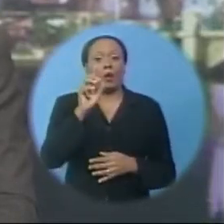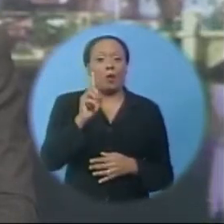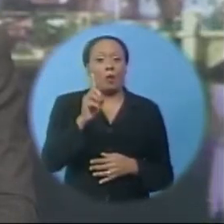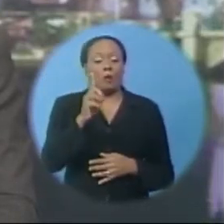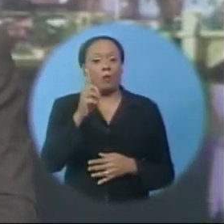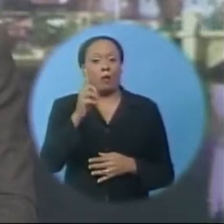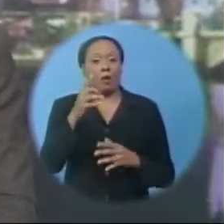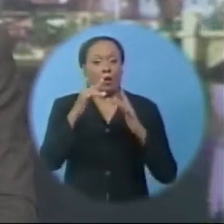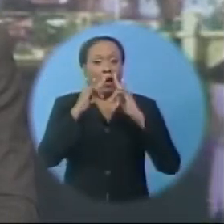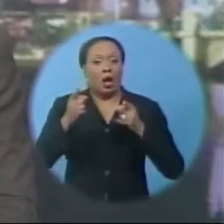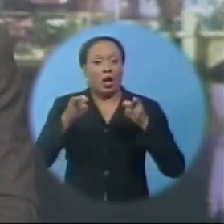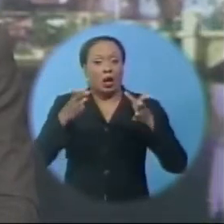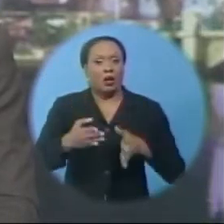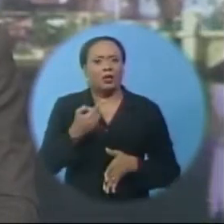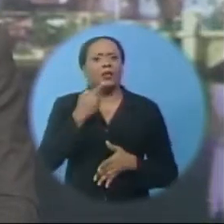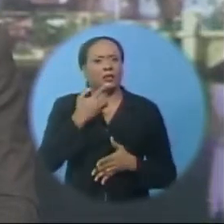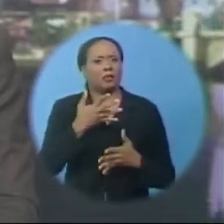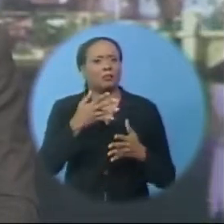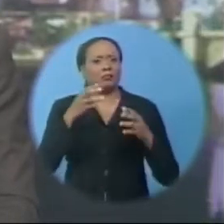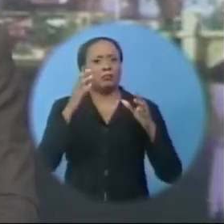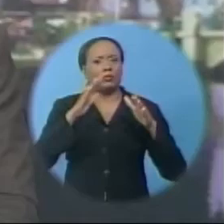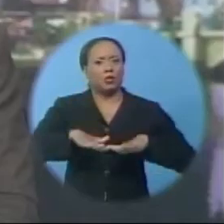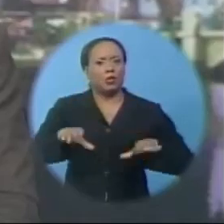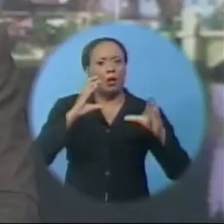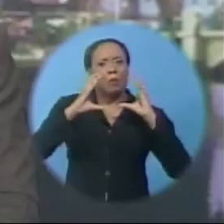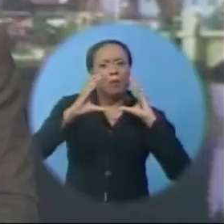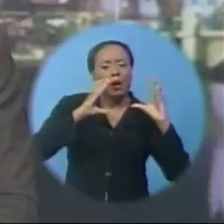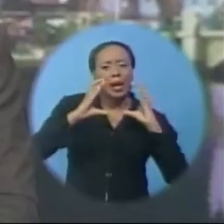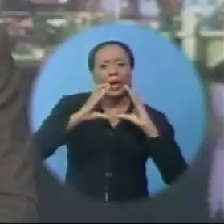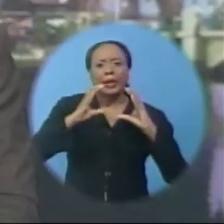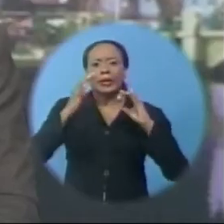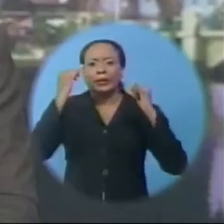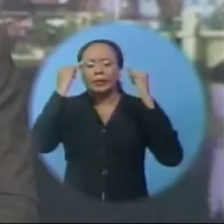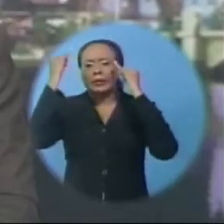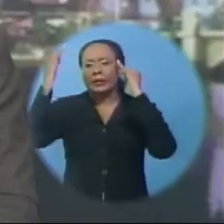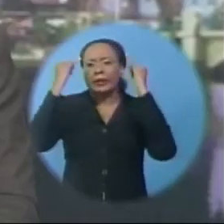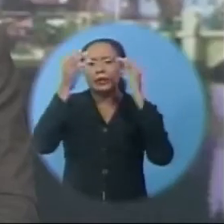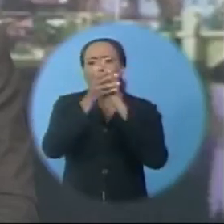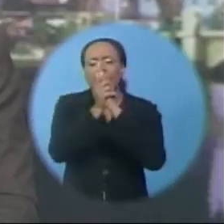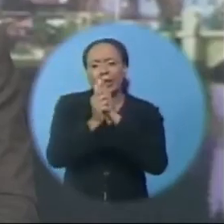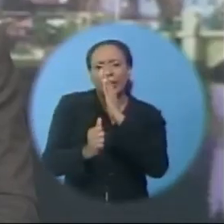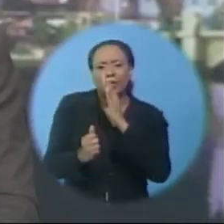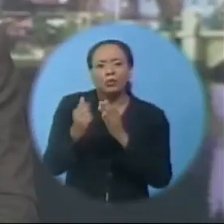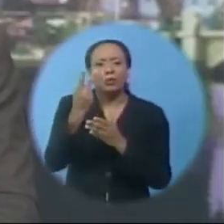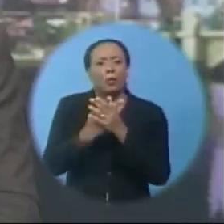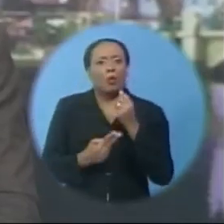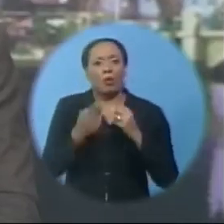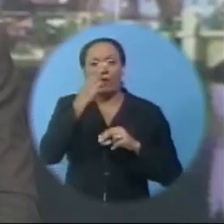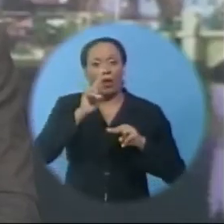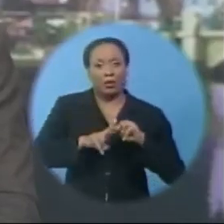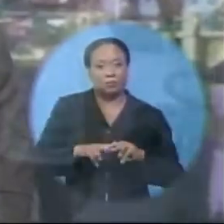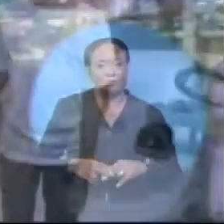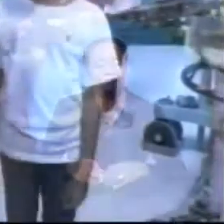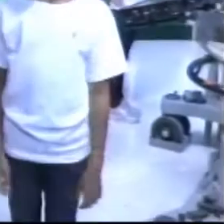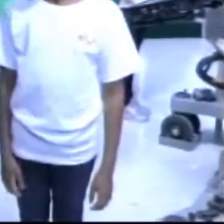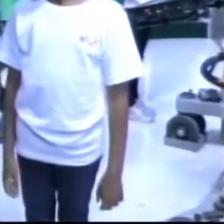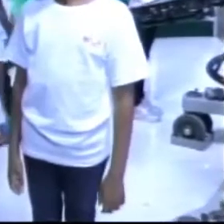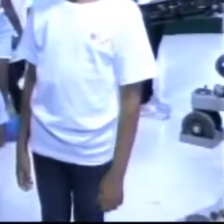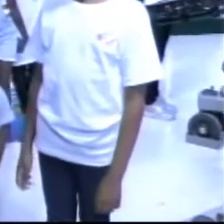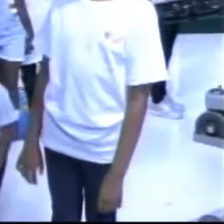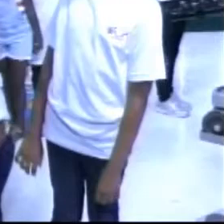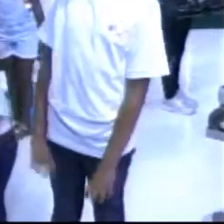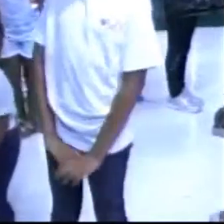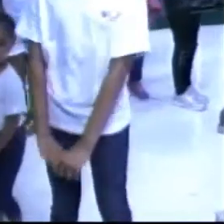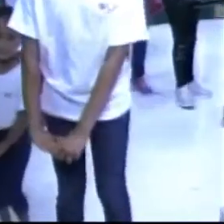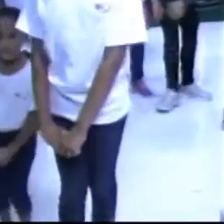the program targets the development of children's communication, cognitive and intellectual skills. She was speaking as the campers